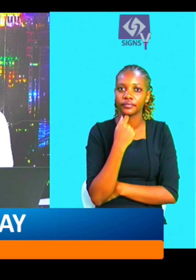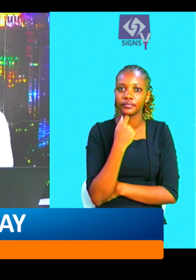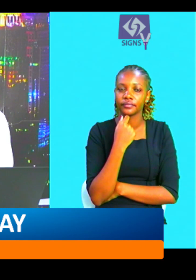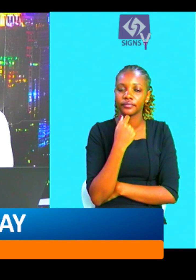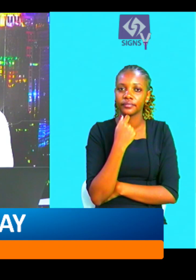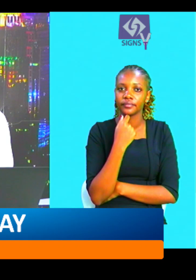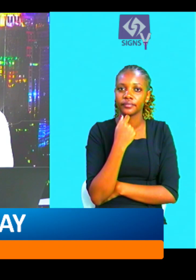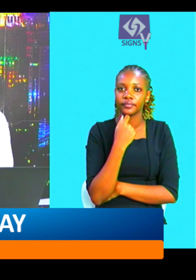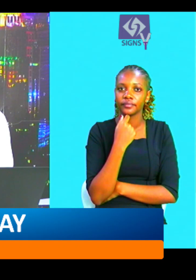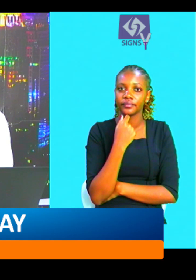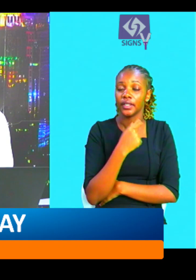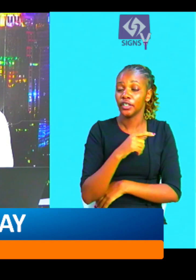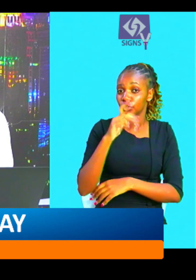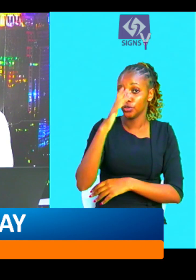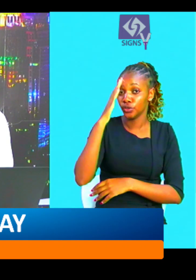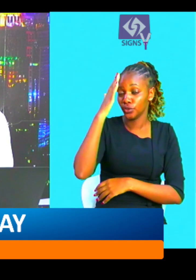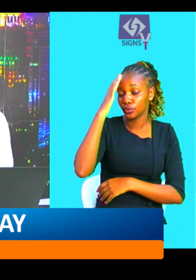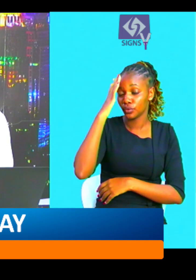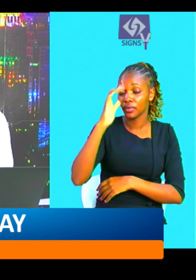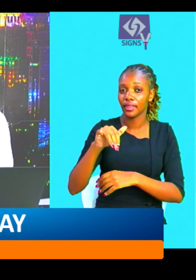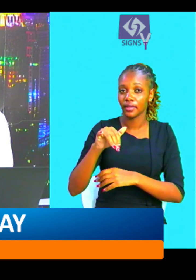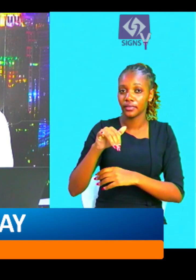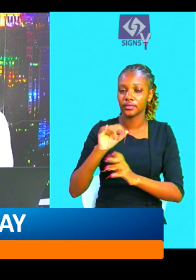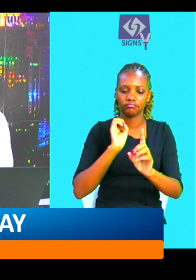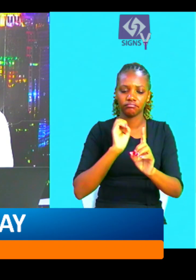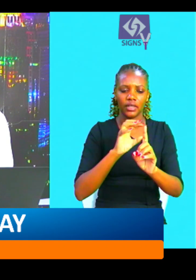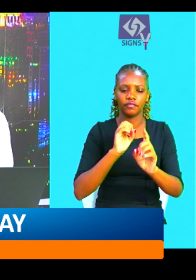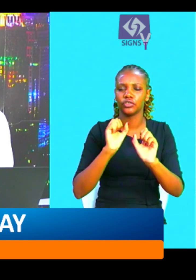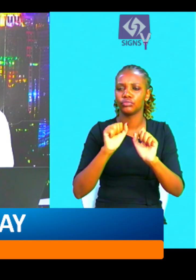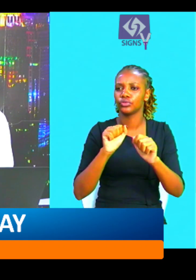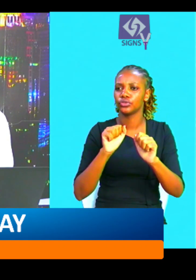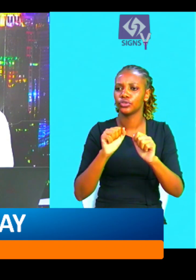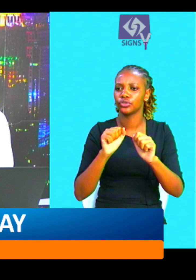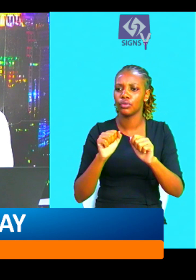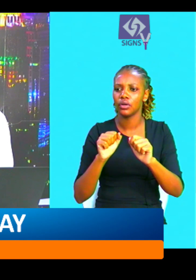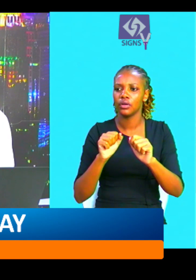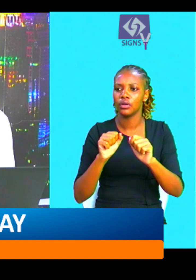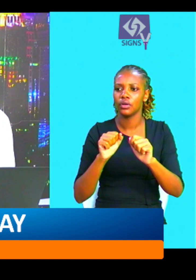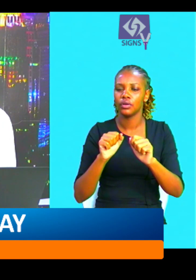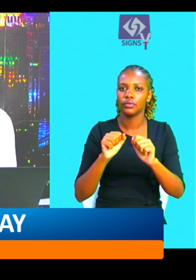ingine. So that is the only way you mitigate this thing. Yeah. And